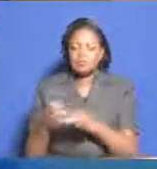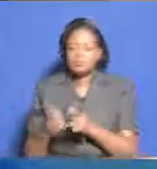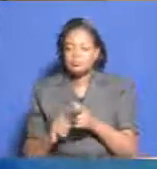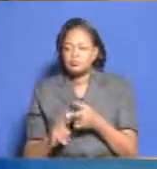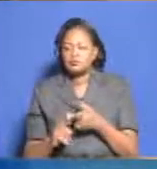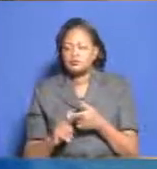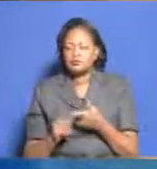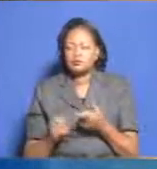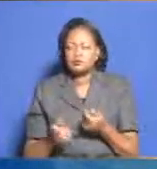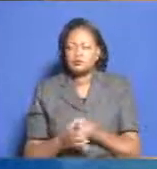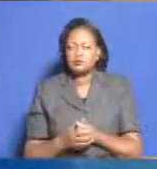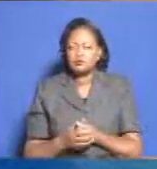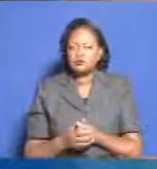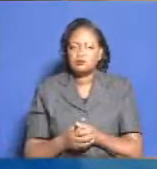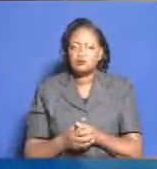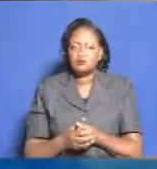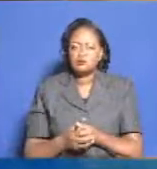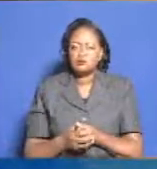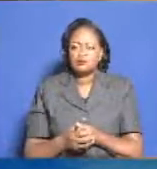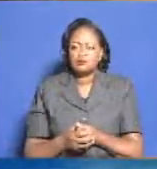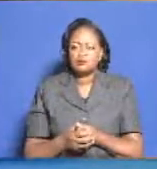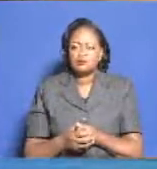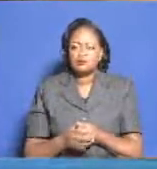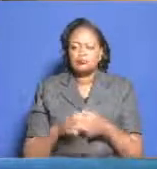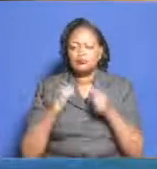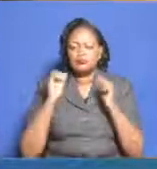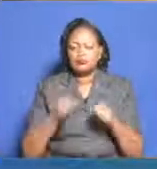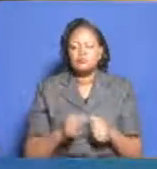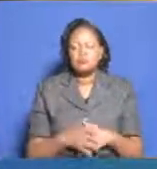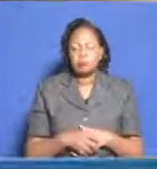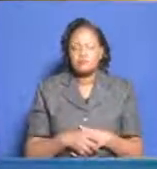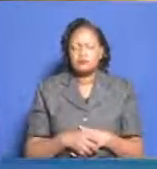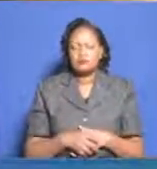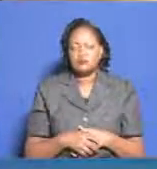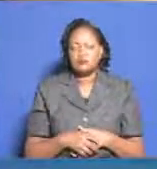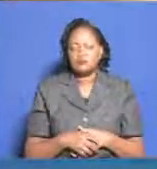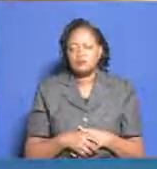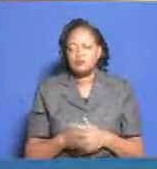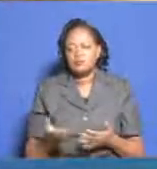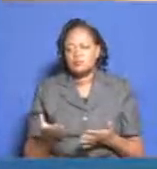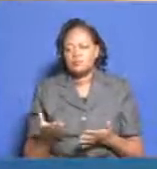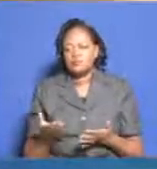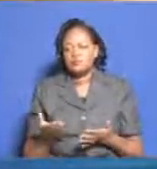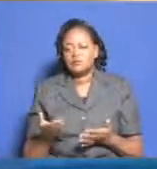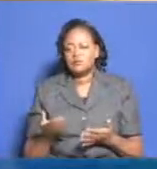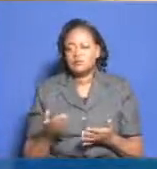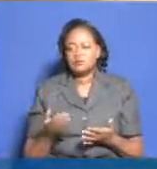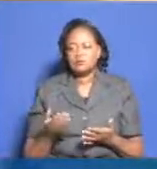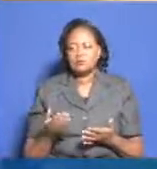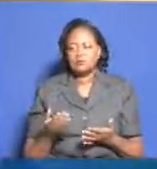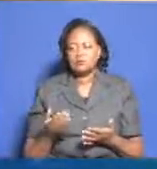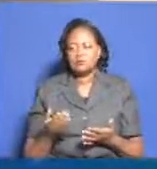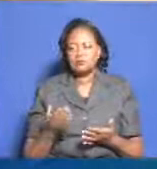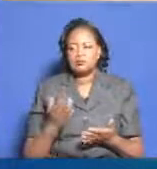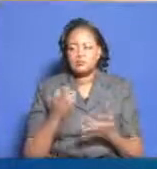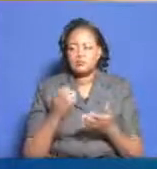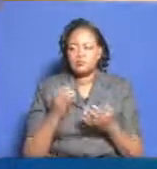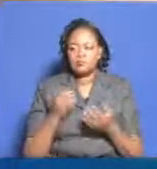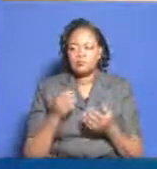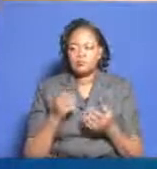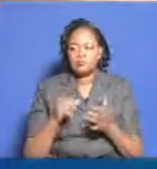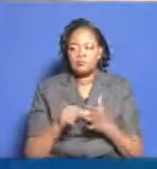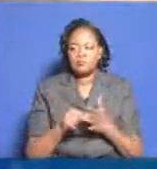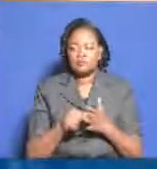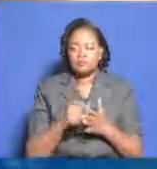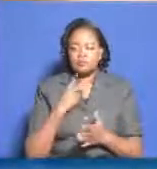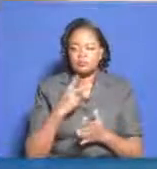we cannot trust the court to assign dates and be clear on that. Because if we start choosing dates now, we will